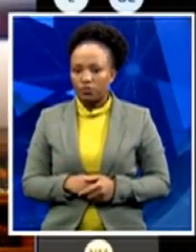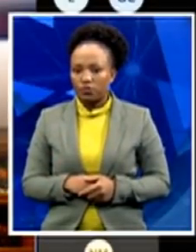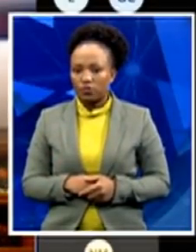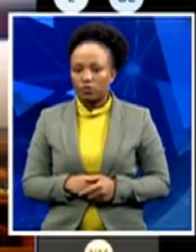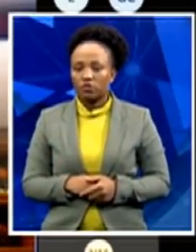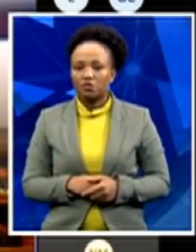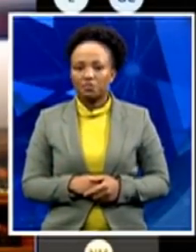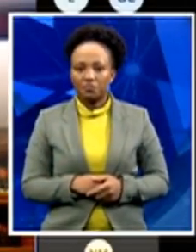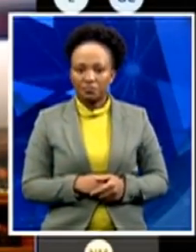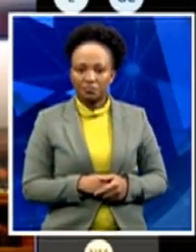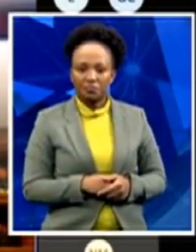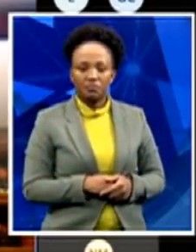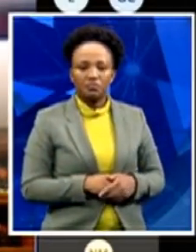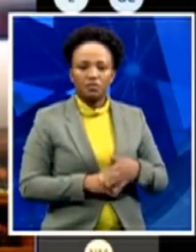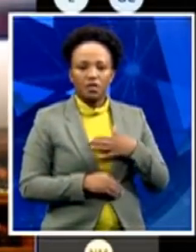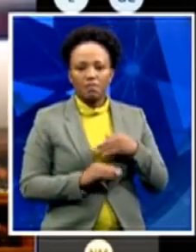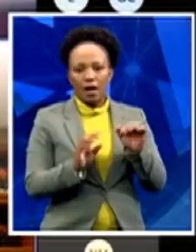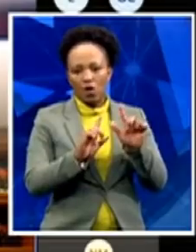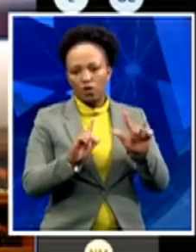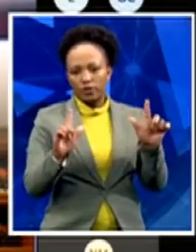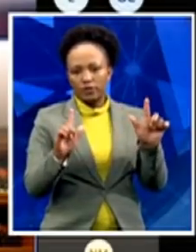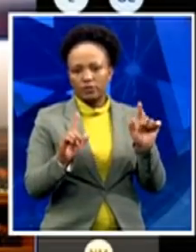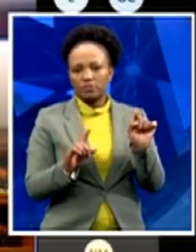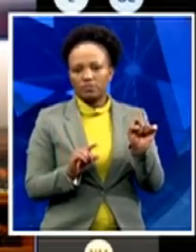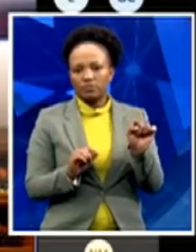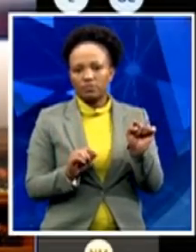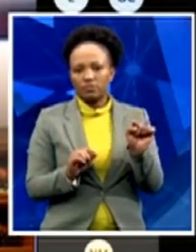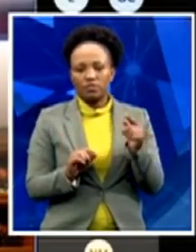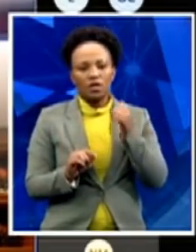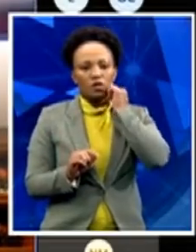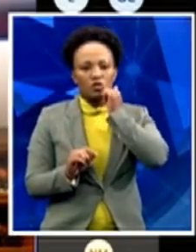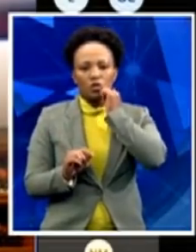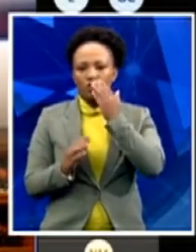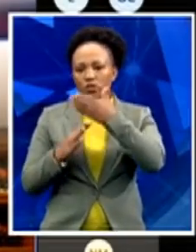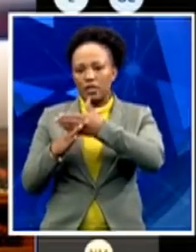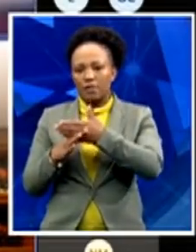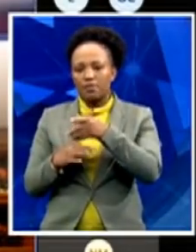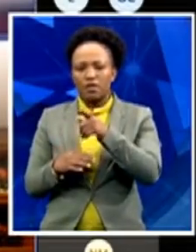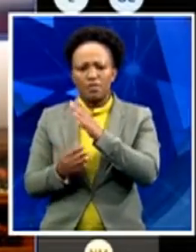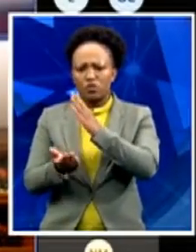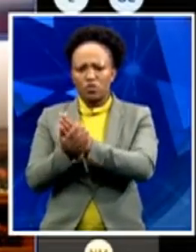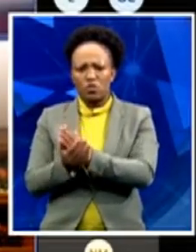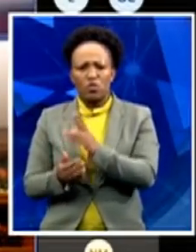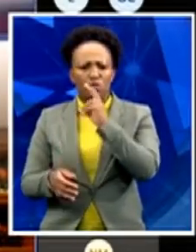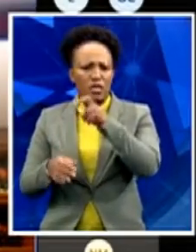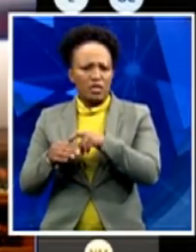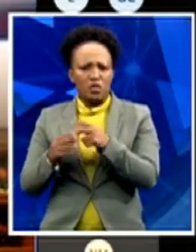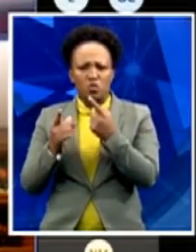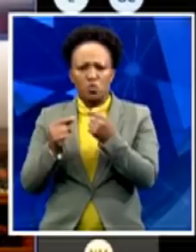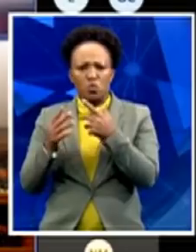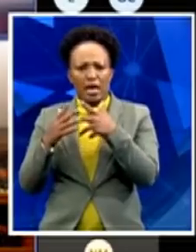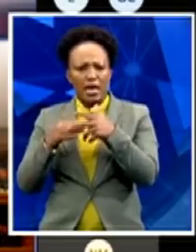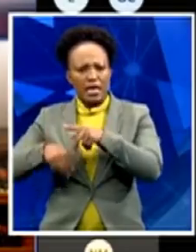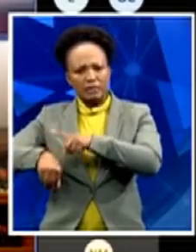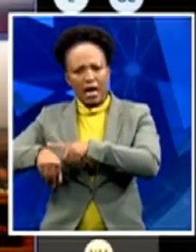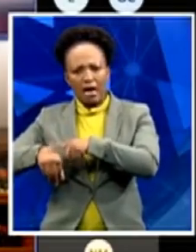Mr. Mbofo, I sorry to interrupt you. Yes. I wasn't sure if we needed to do any timekeeping, but it seems that we would have enough time to get